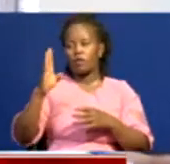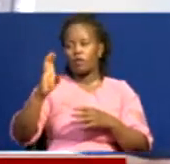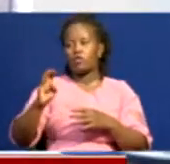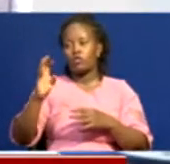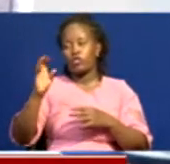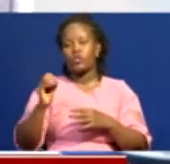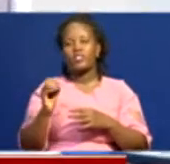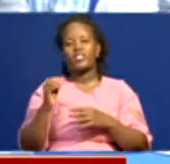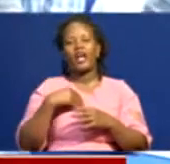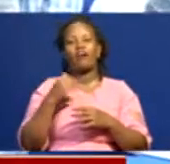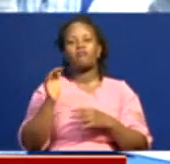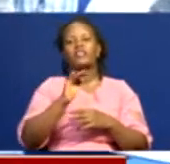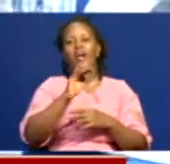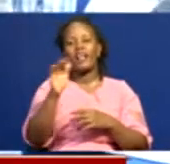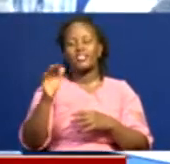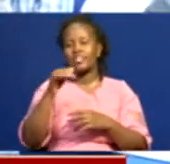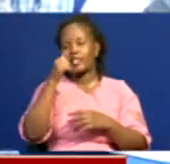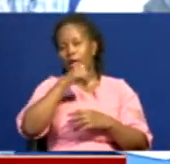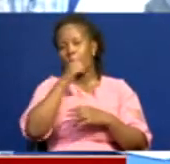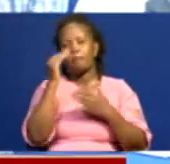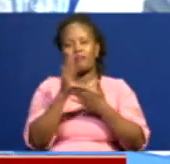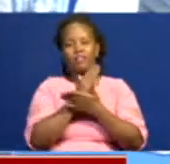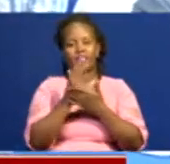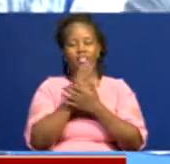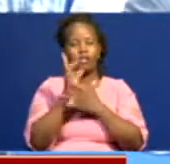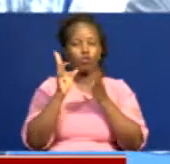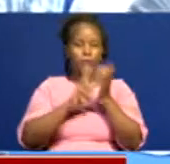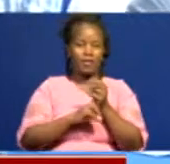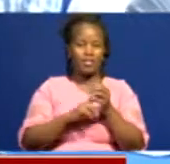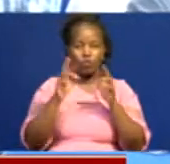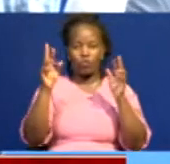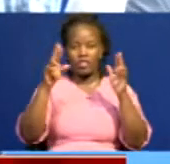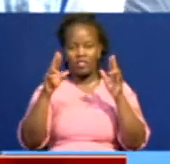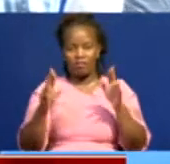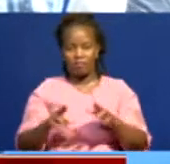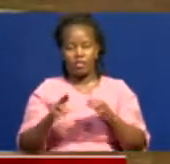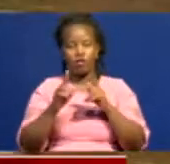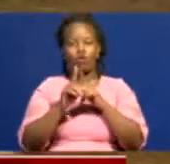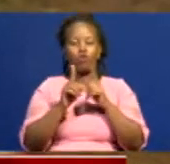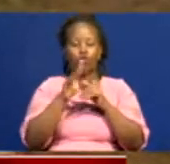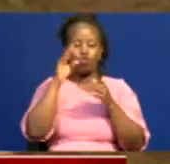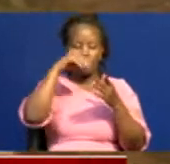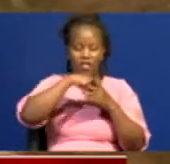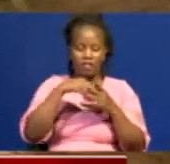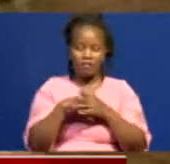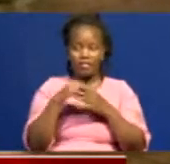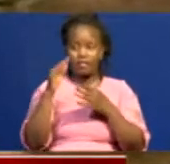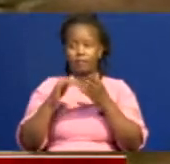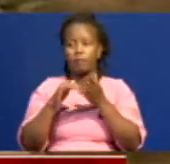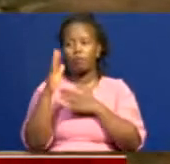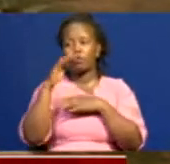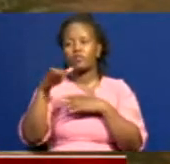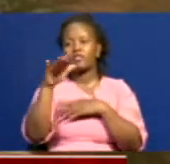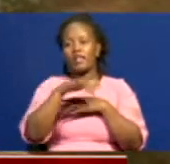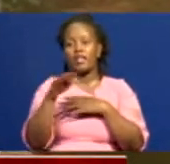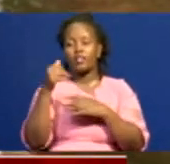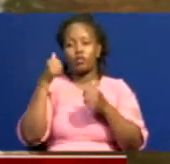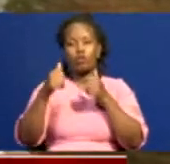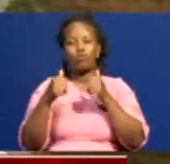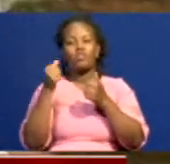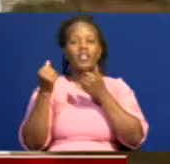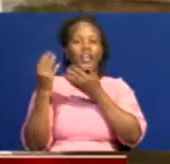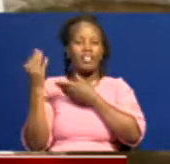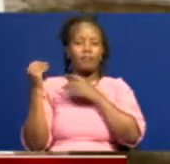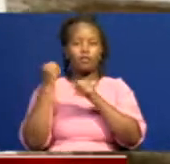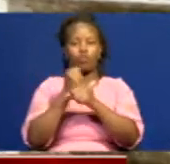is challenging the private sector to partner with international firms and invest in the special economic zones that are expected to operate optimally